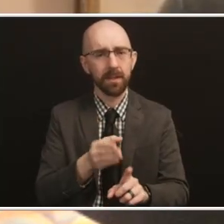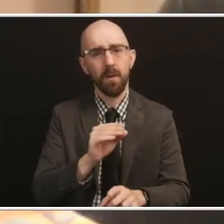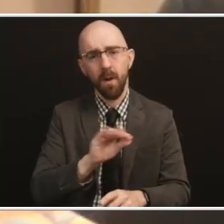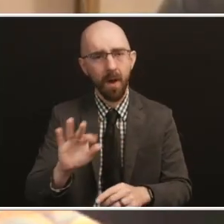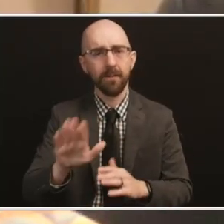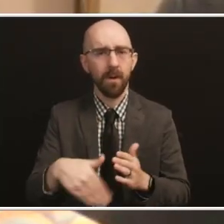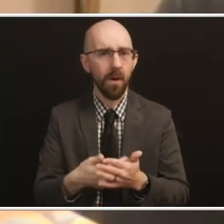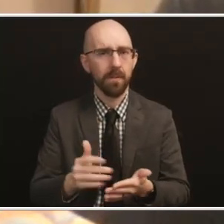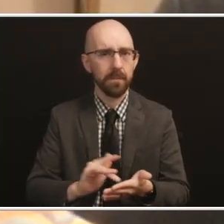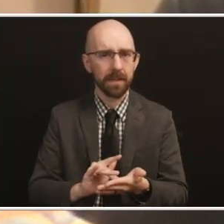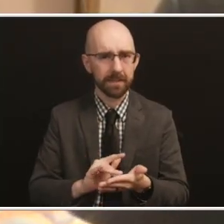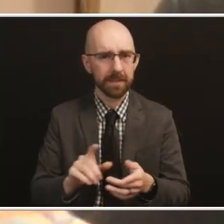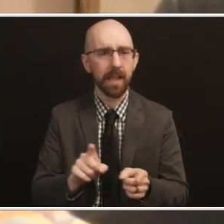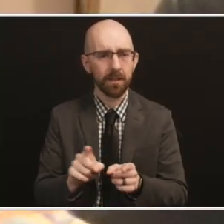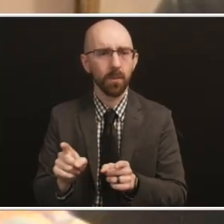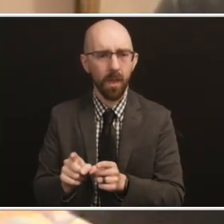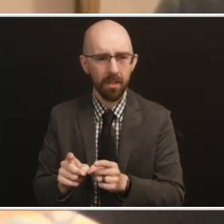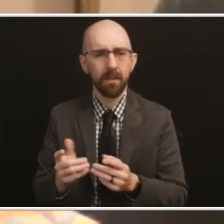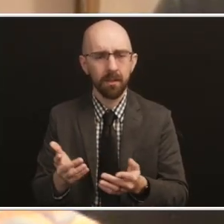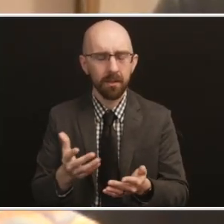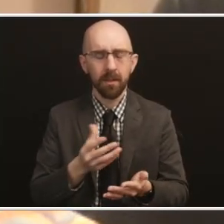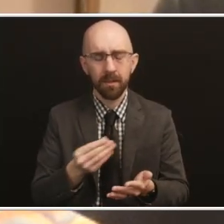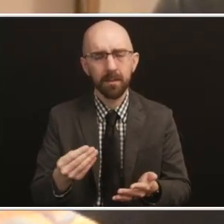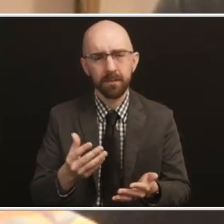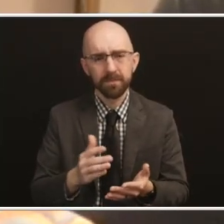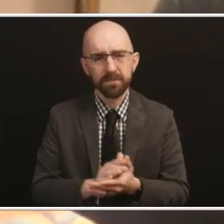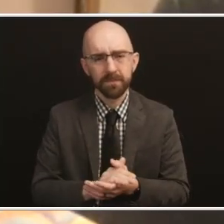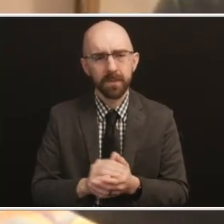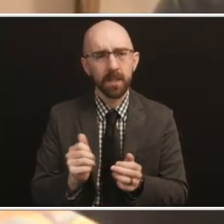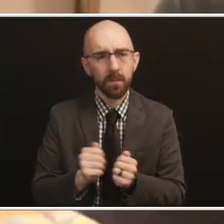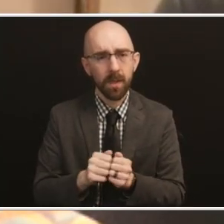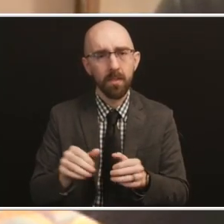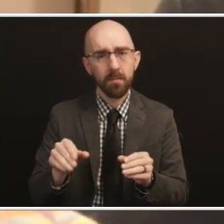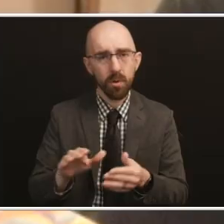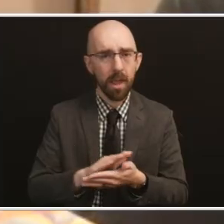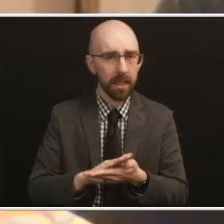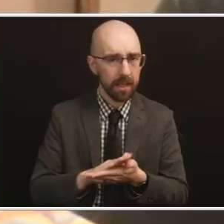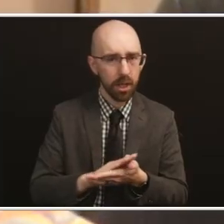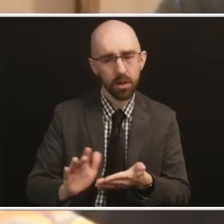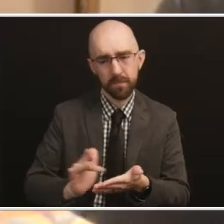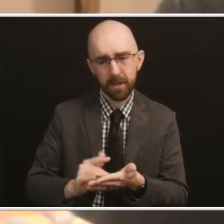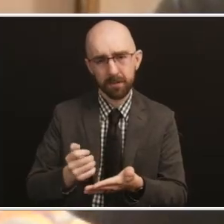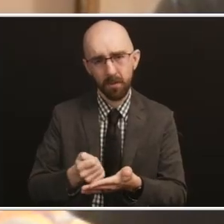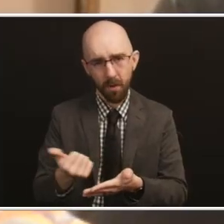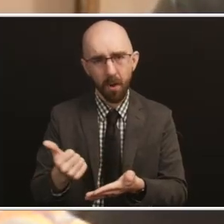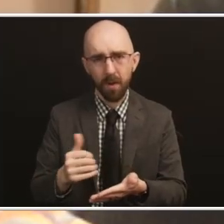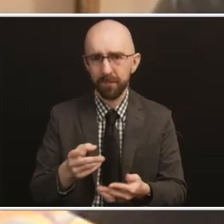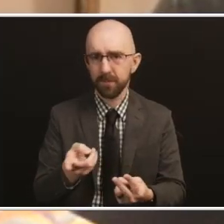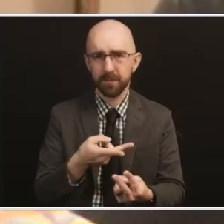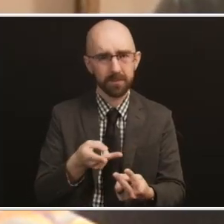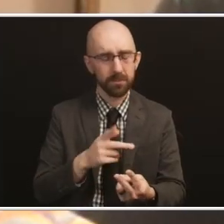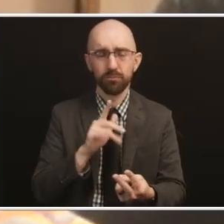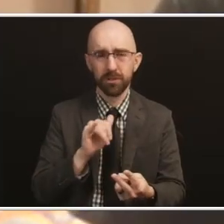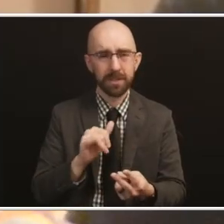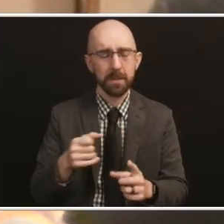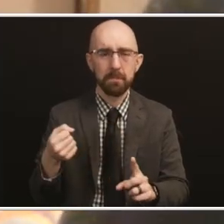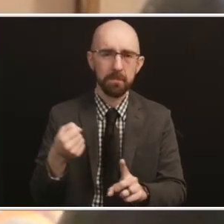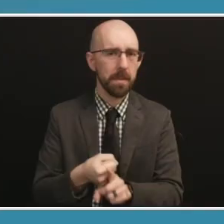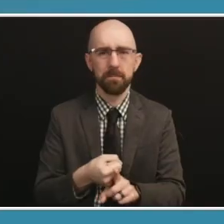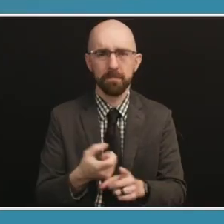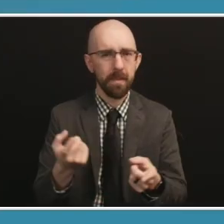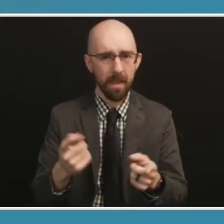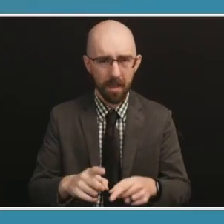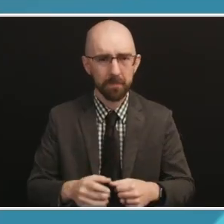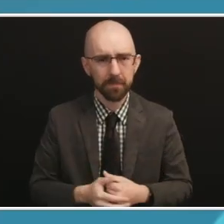medicine as well. And with the brake cleaner and off the medicine, it triggered it.